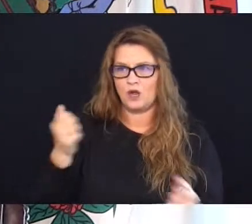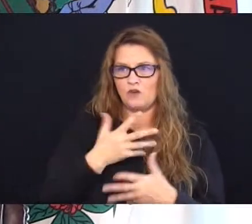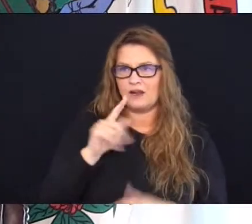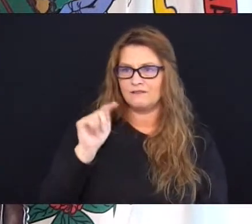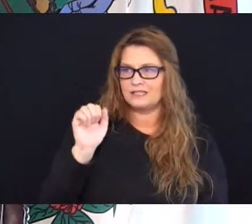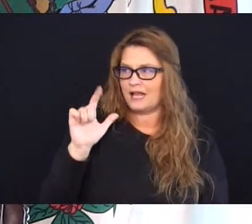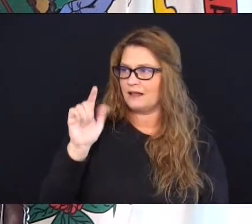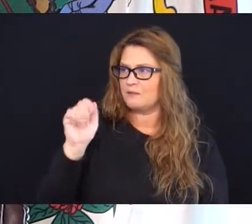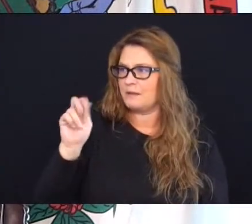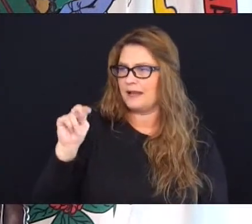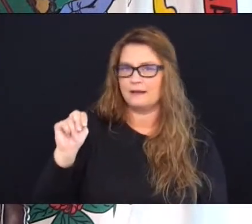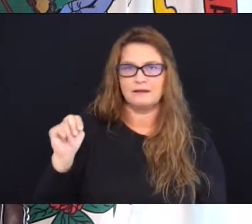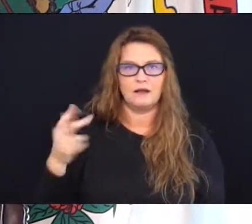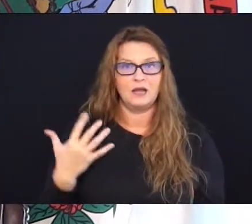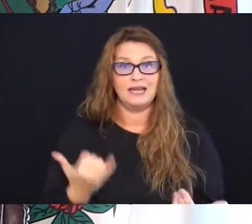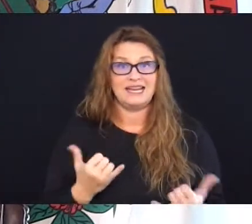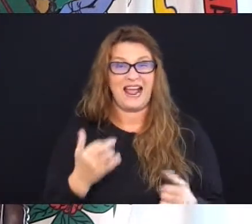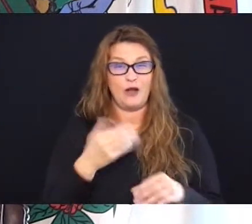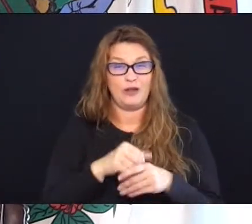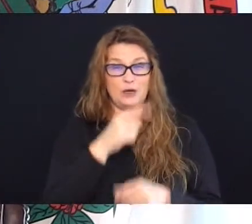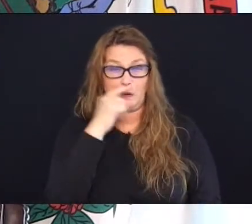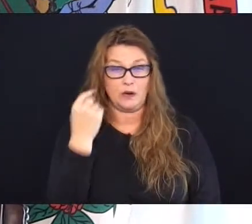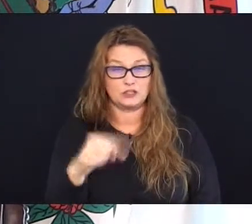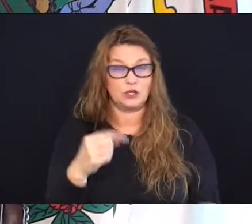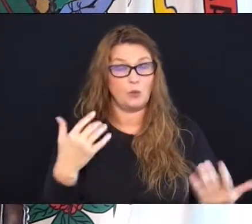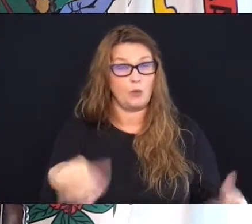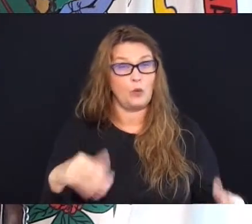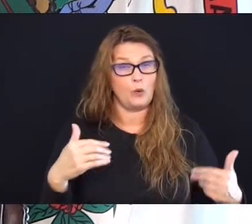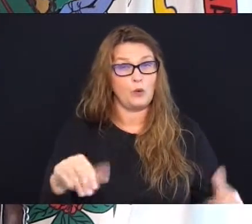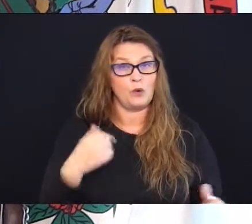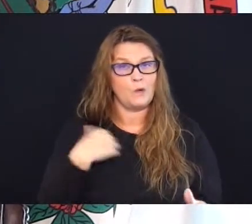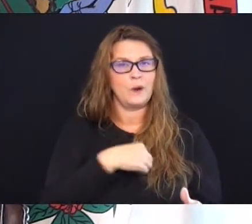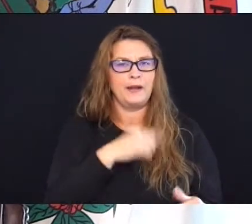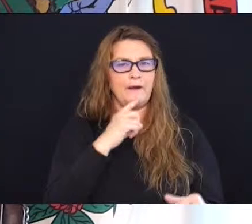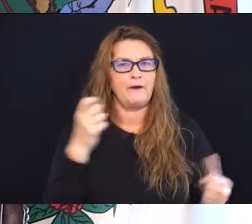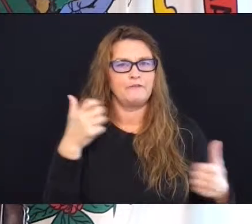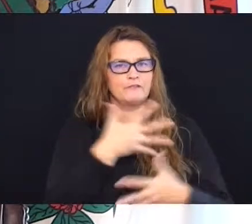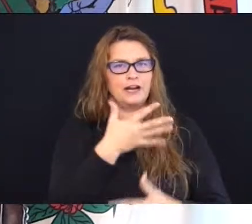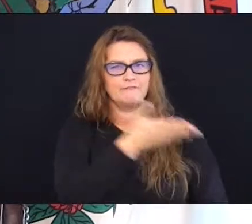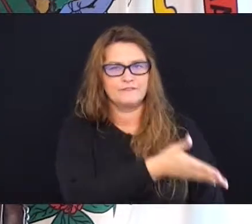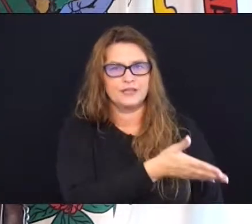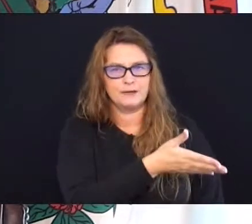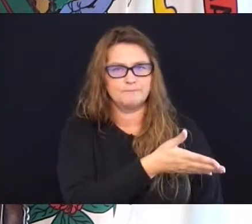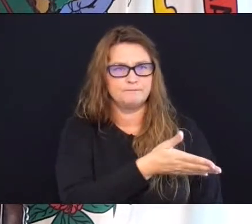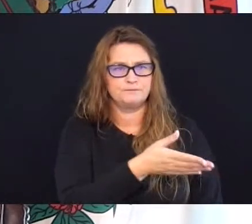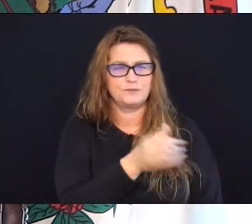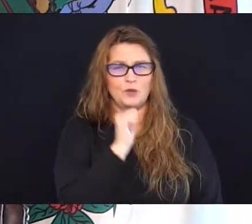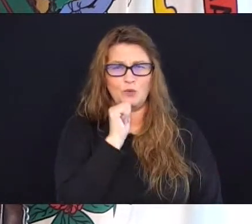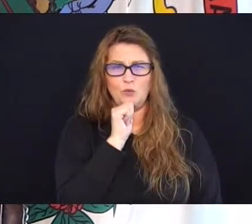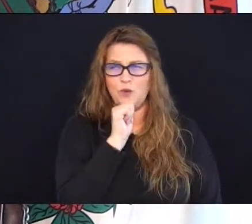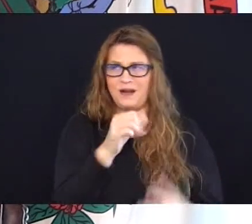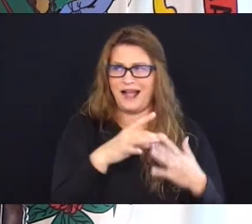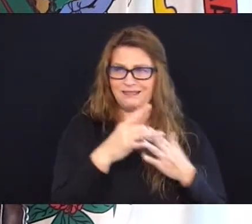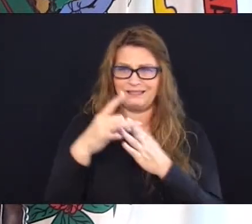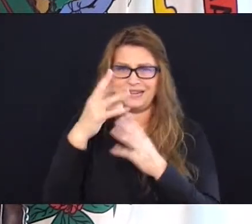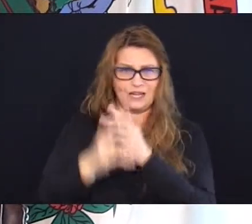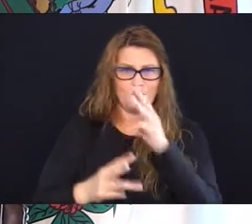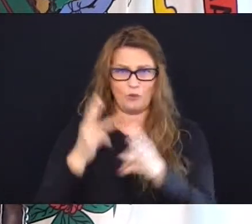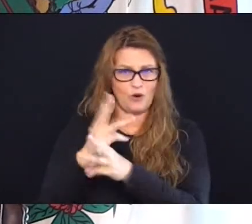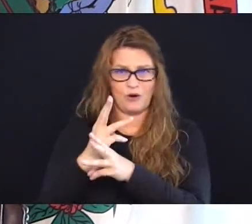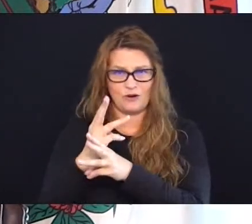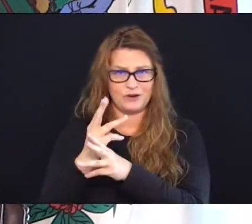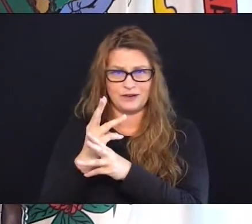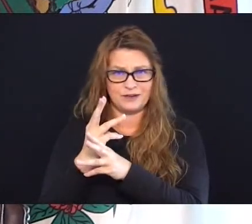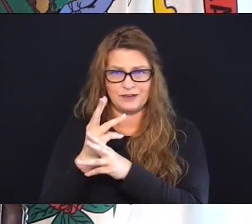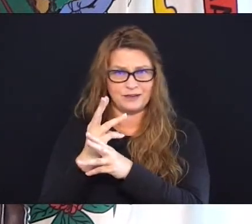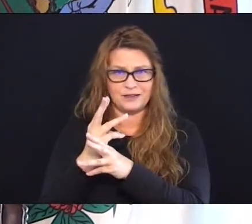right now in Russia. We are afraid of them. We're not leading the world.